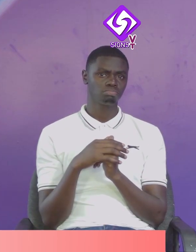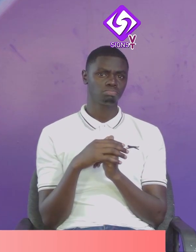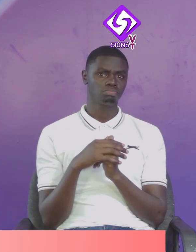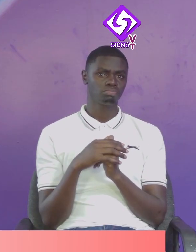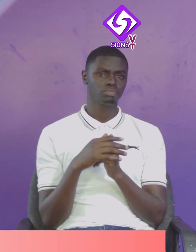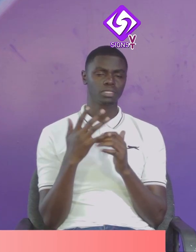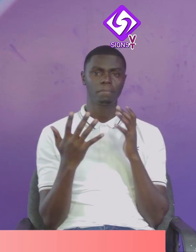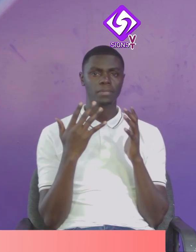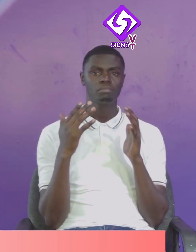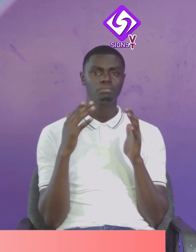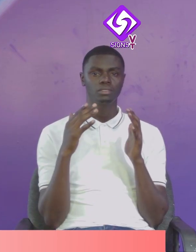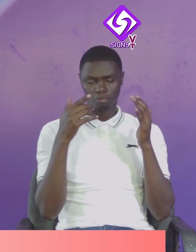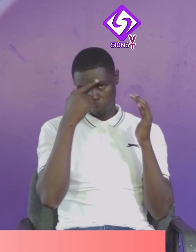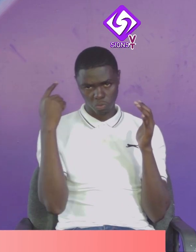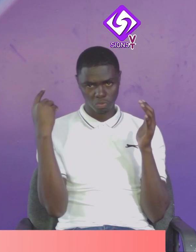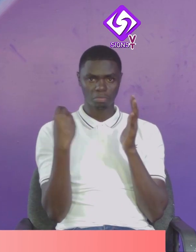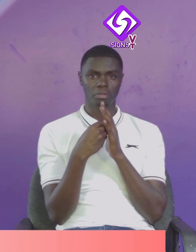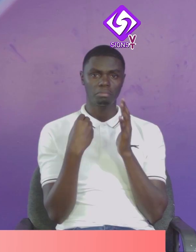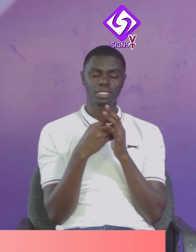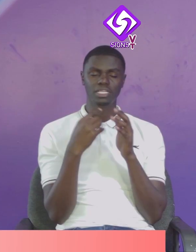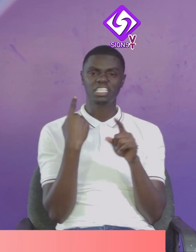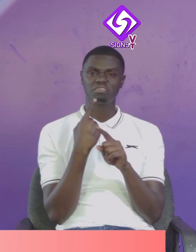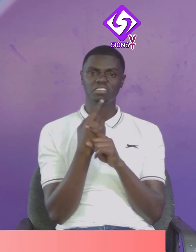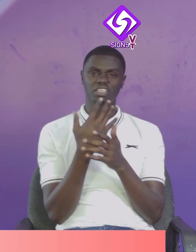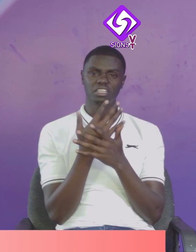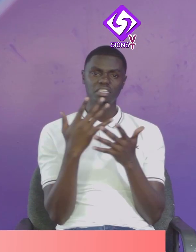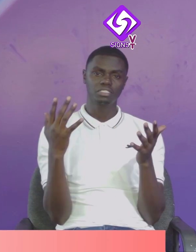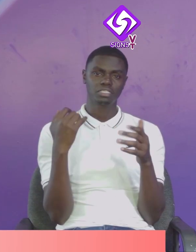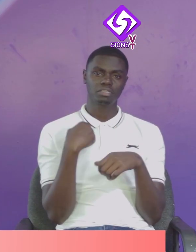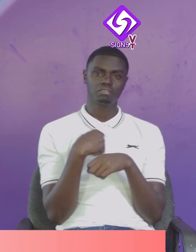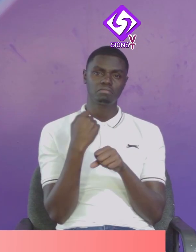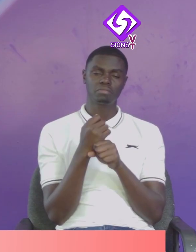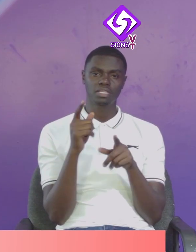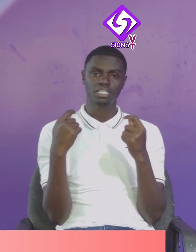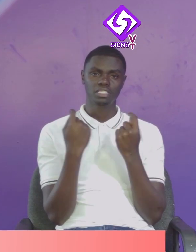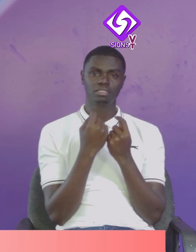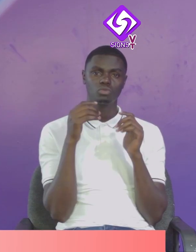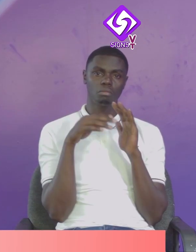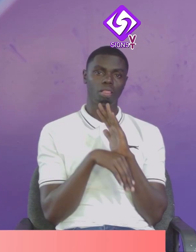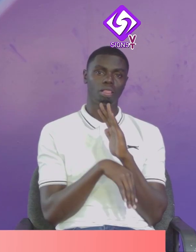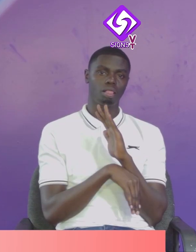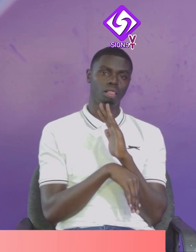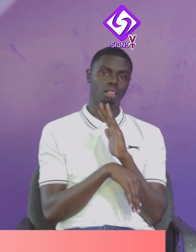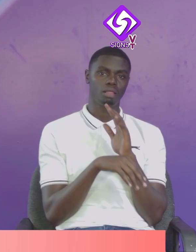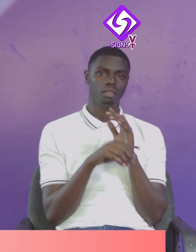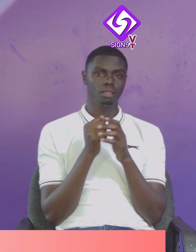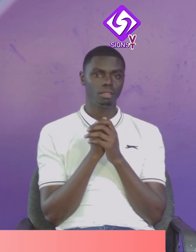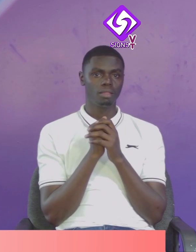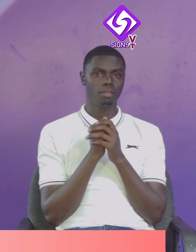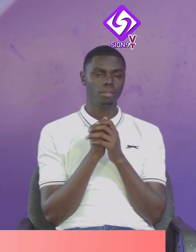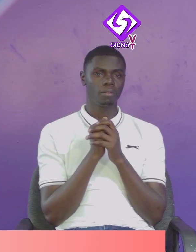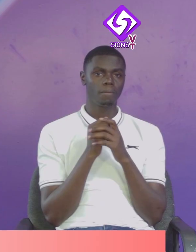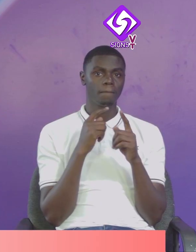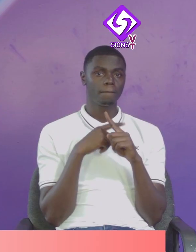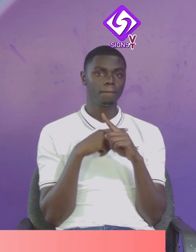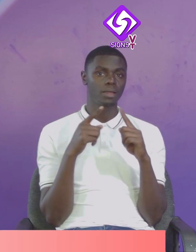sponsors and maybe other factors that may have led to a team to go down like this. But this season, they are